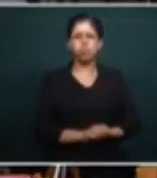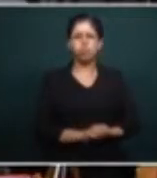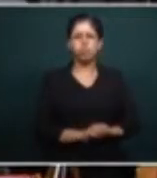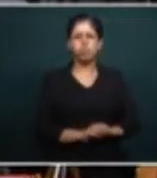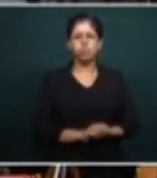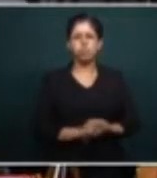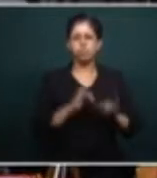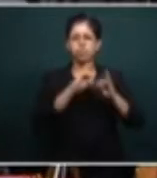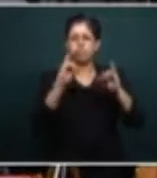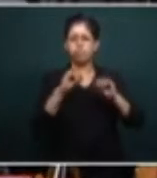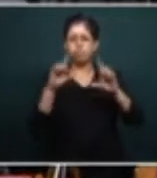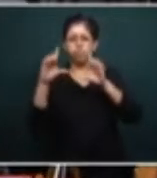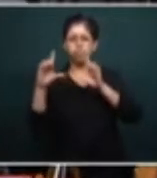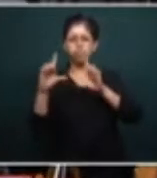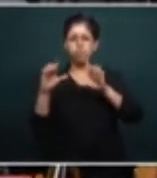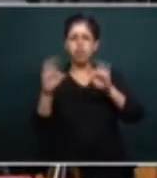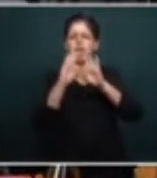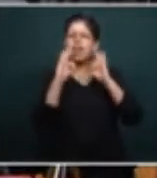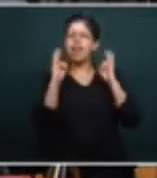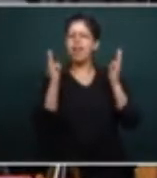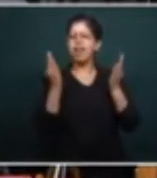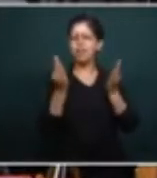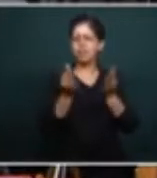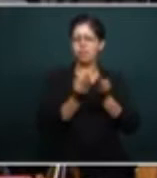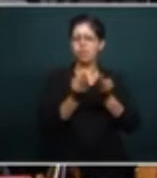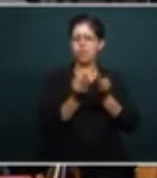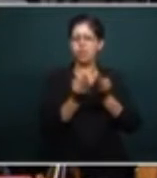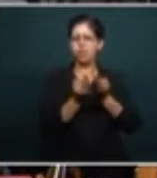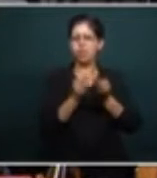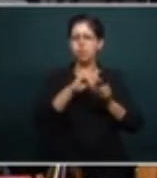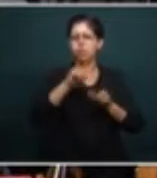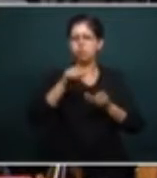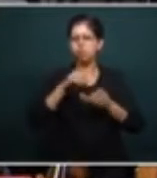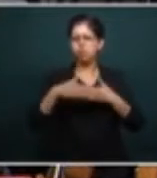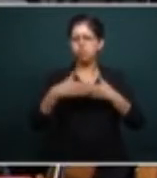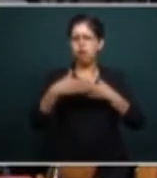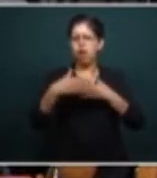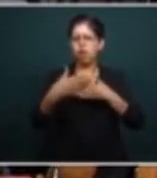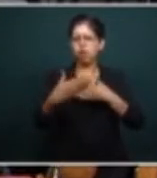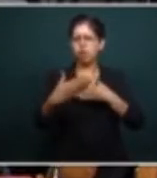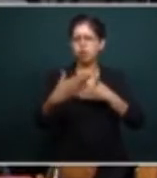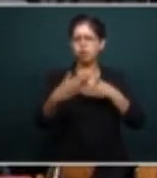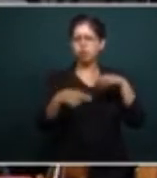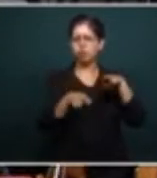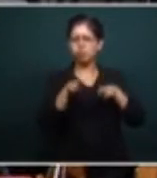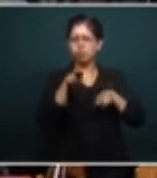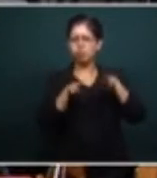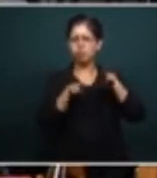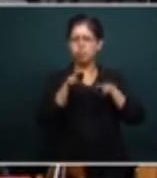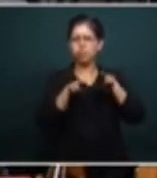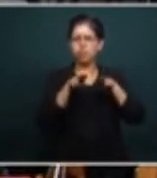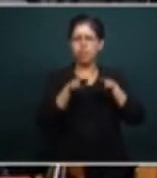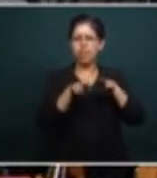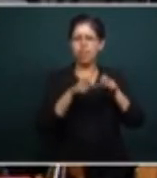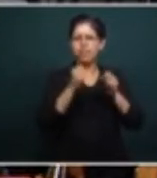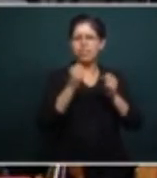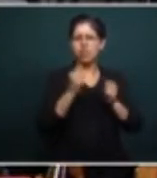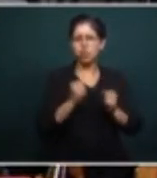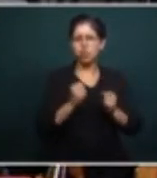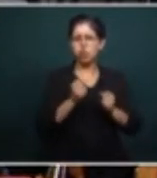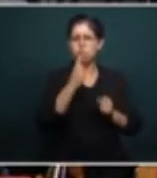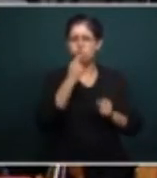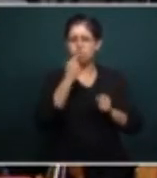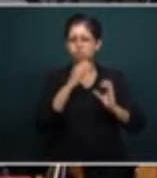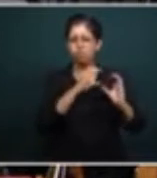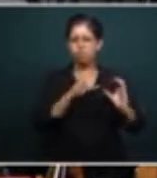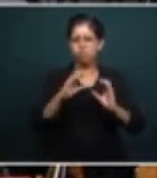passing a few slides regarding the strategy and the advances in statistics